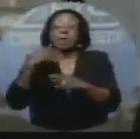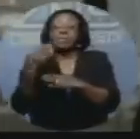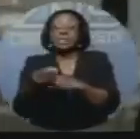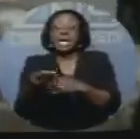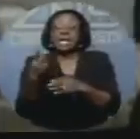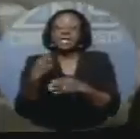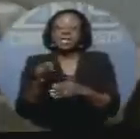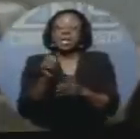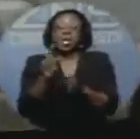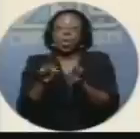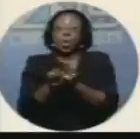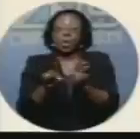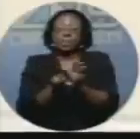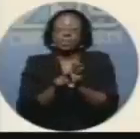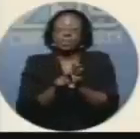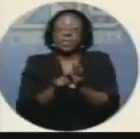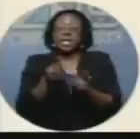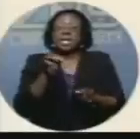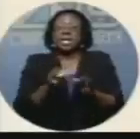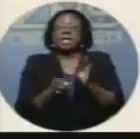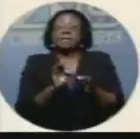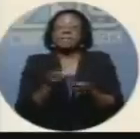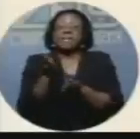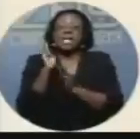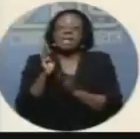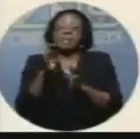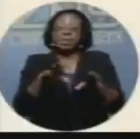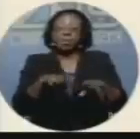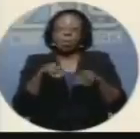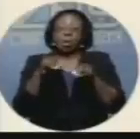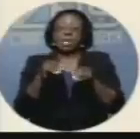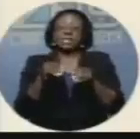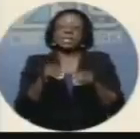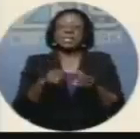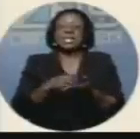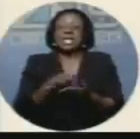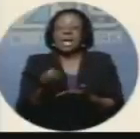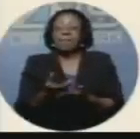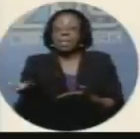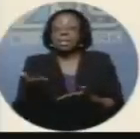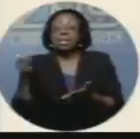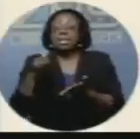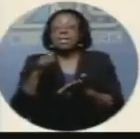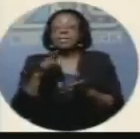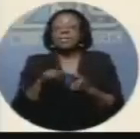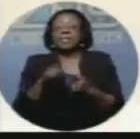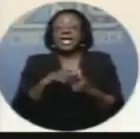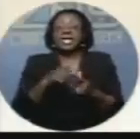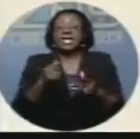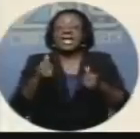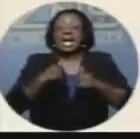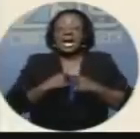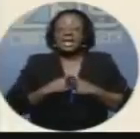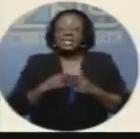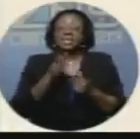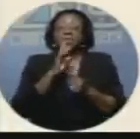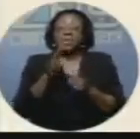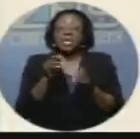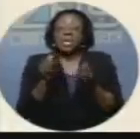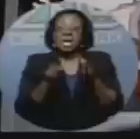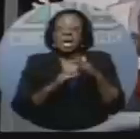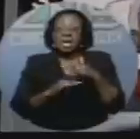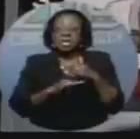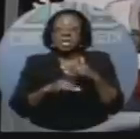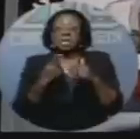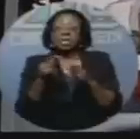wish to have access to gaming as a form of entertainment, it must be understood that it is unacceptable for it to continue in an